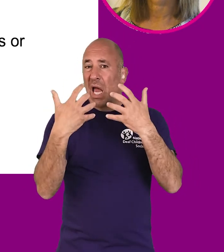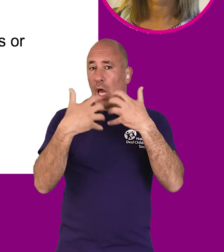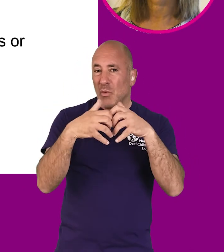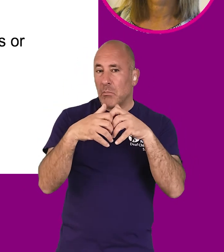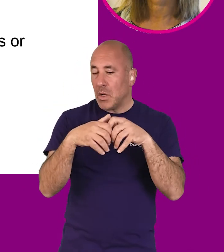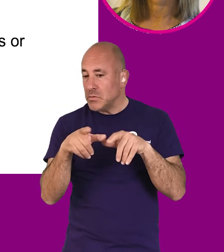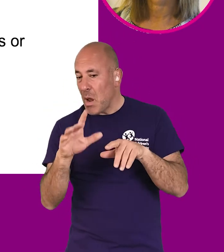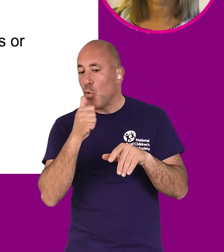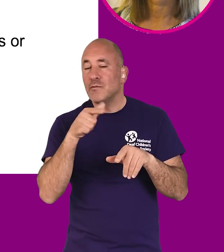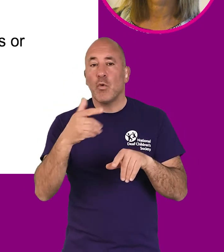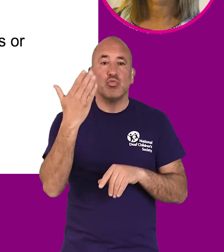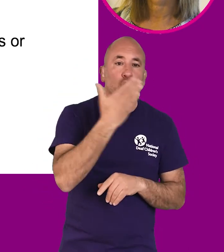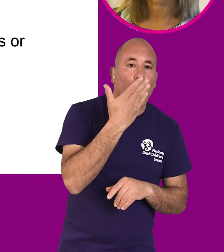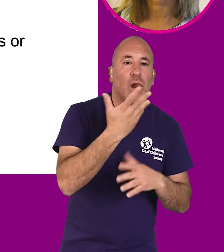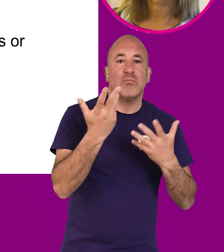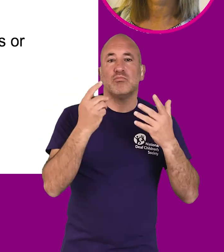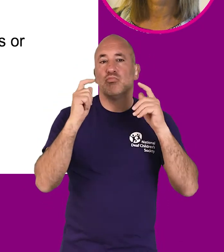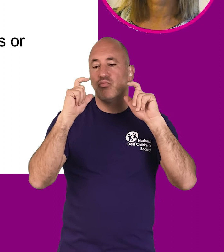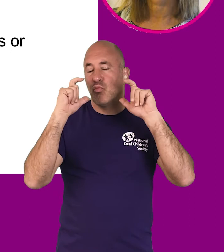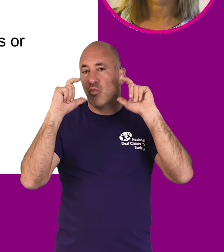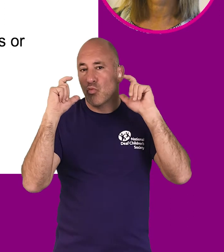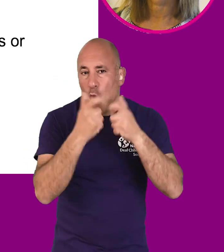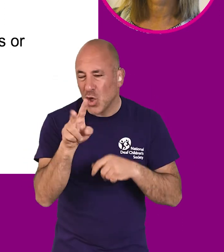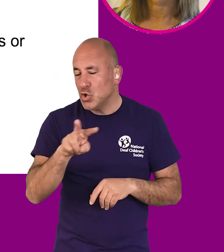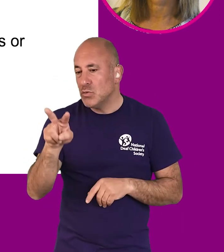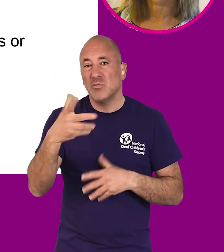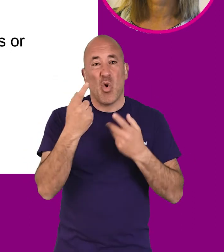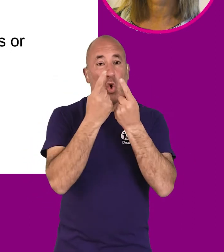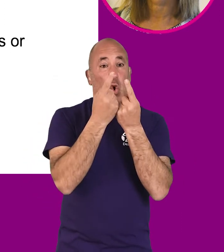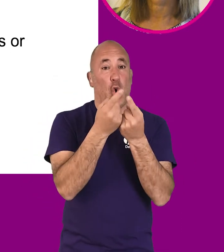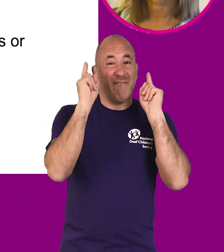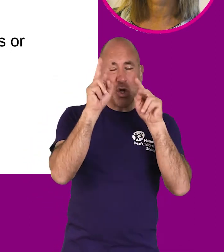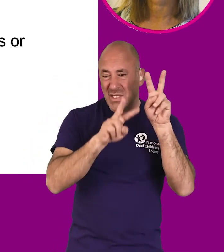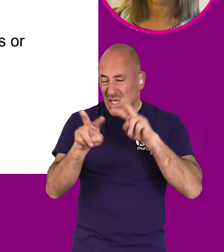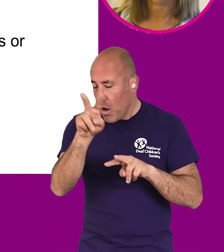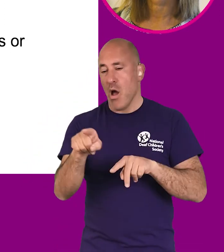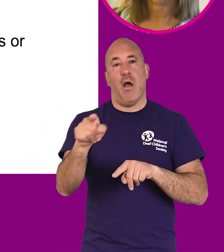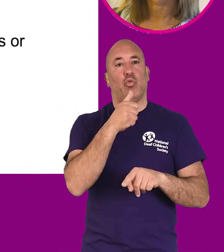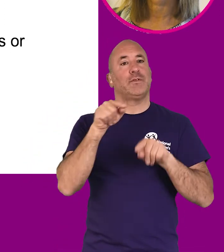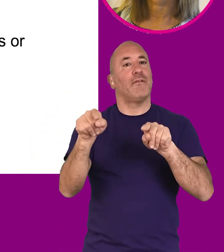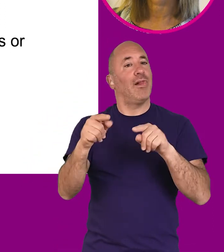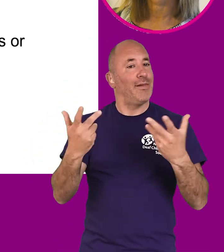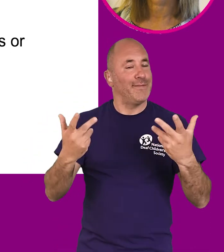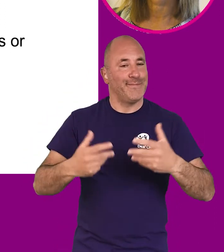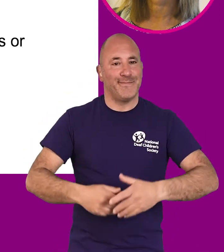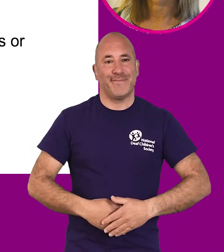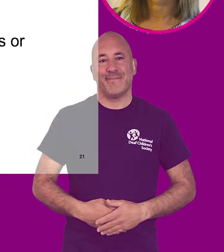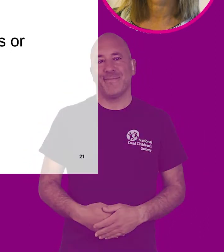well, see if there's any equipment that might help them for school, college, university, and so on.